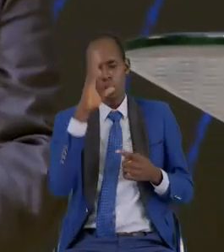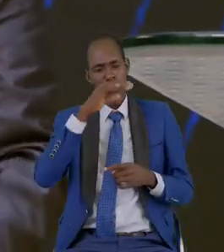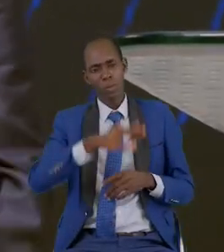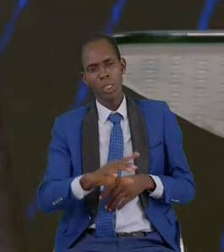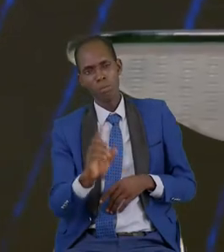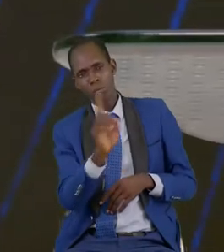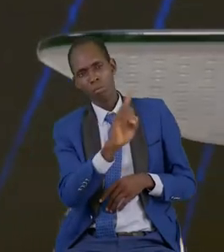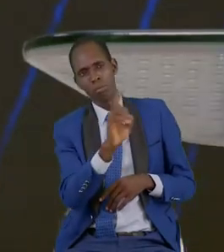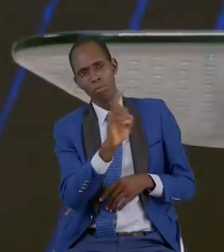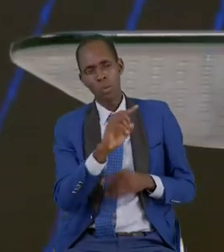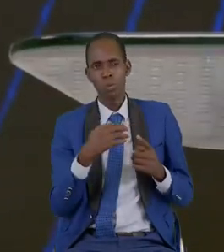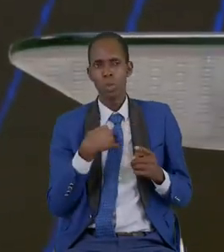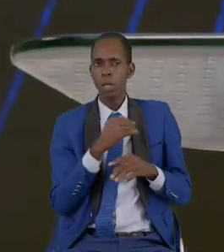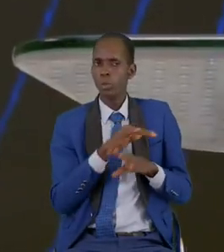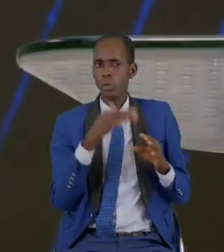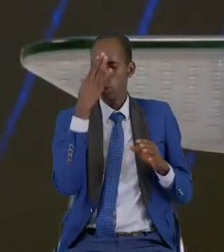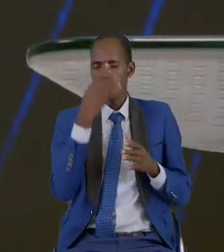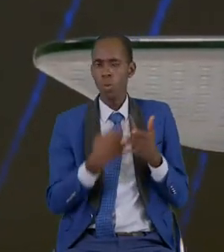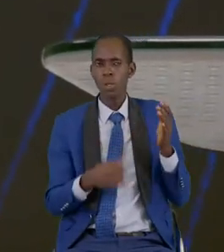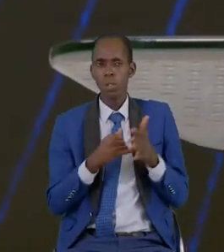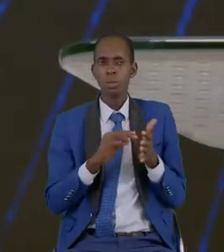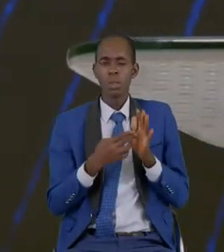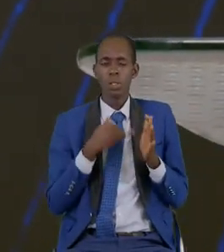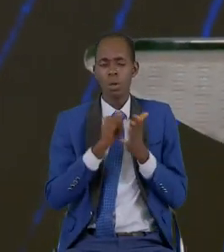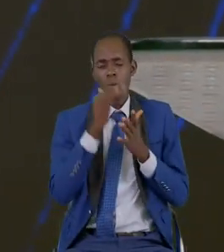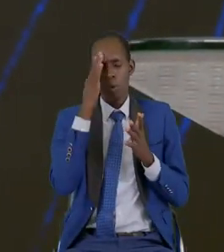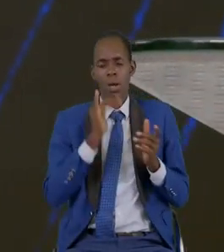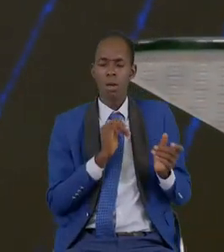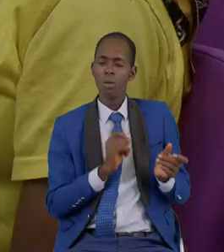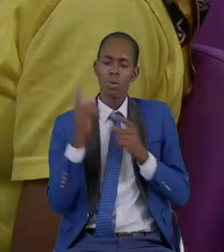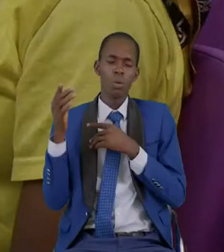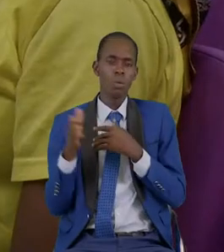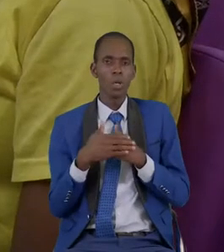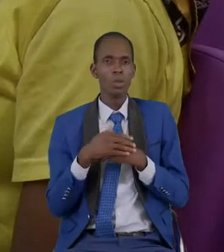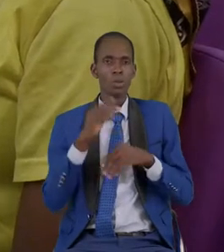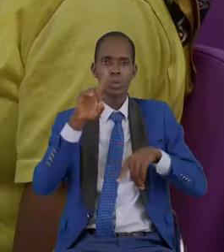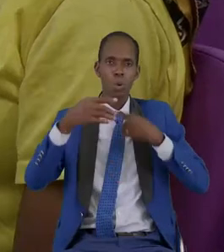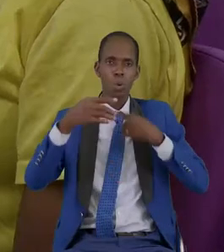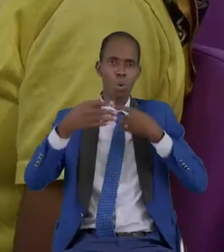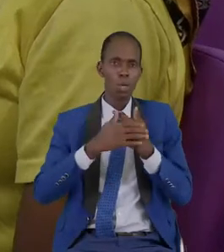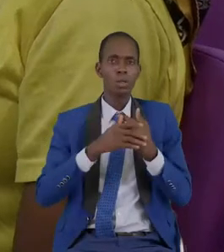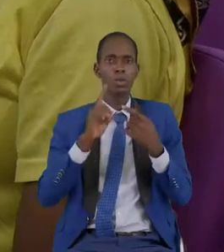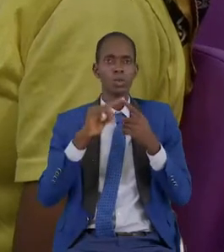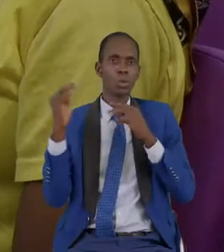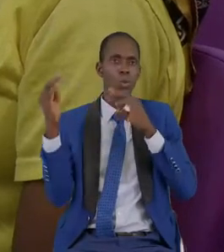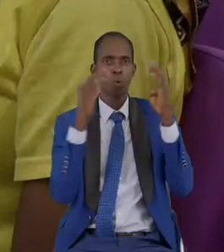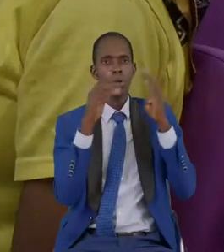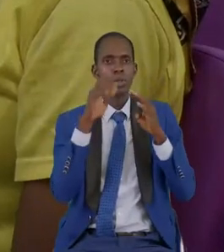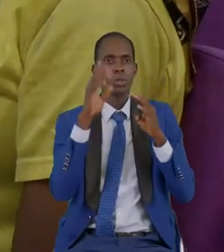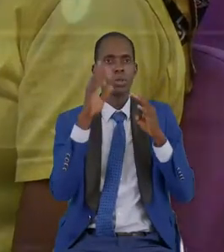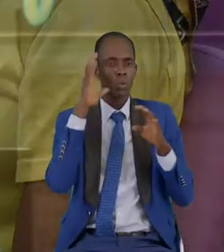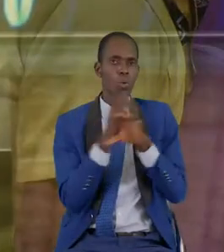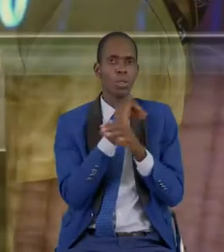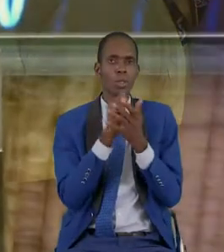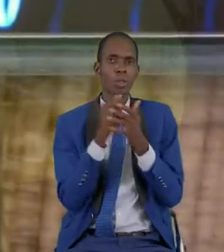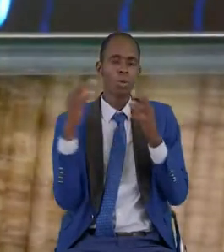back there and go and face that challenge. You will win the battle. We're looking at the Word of God,